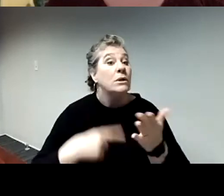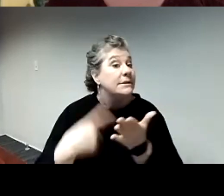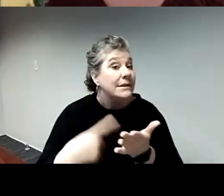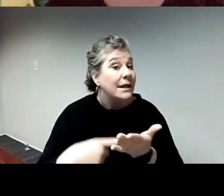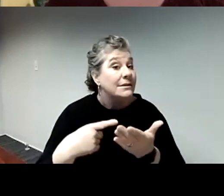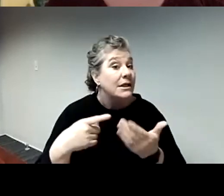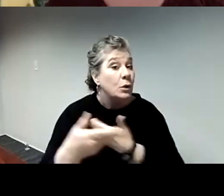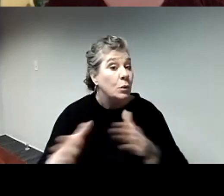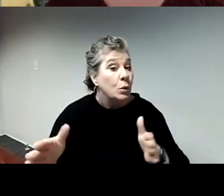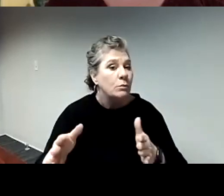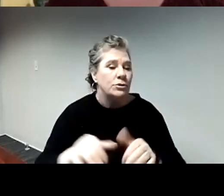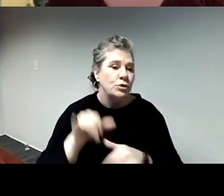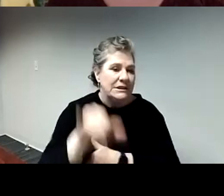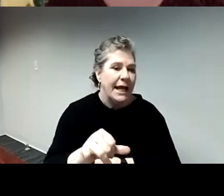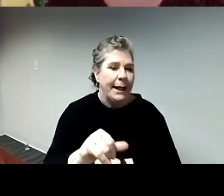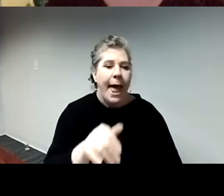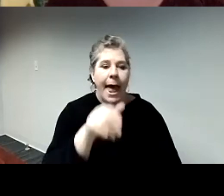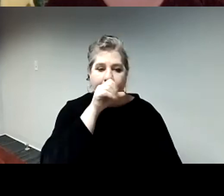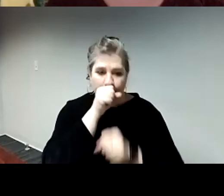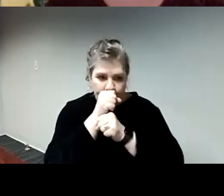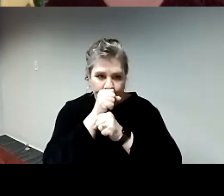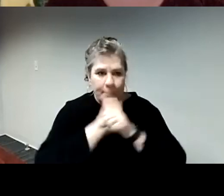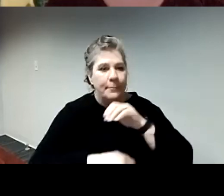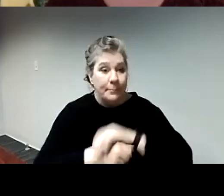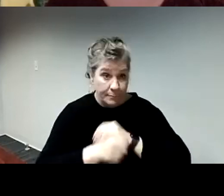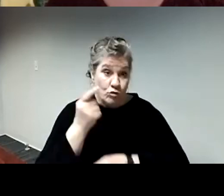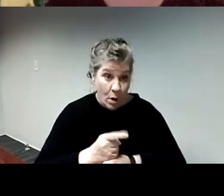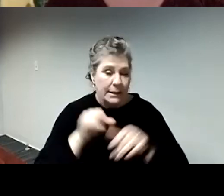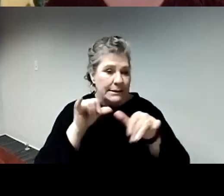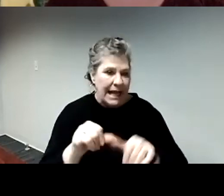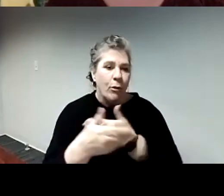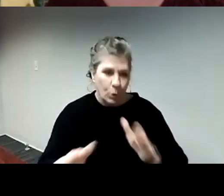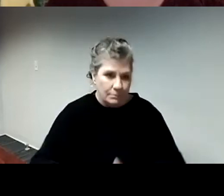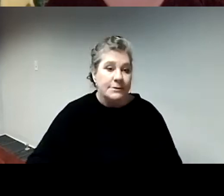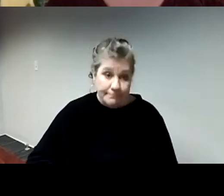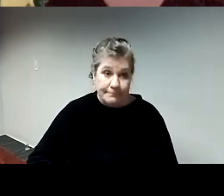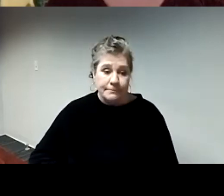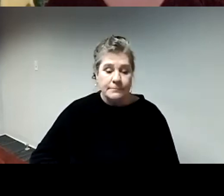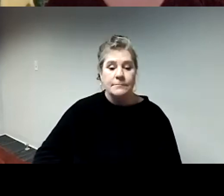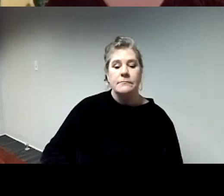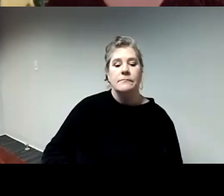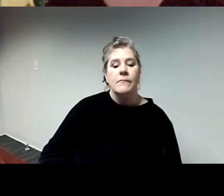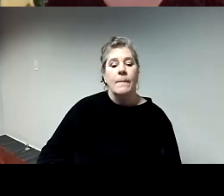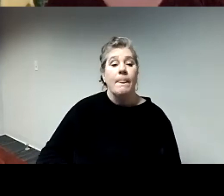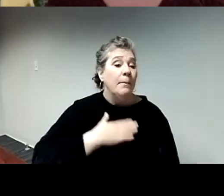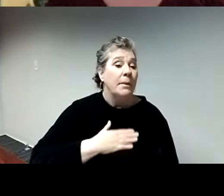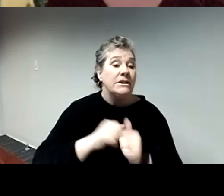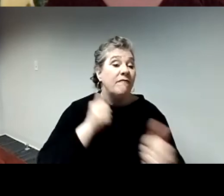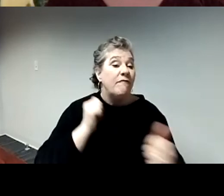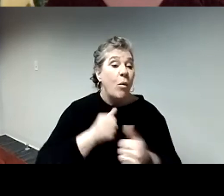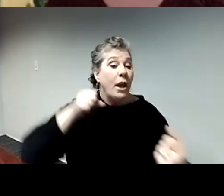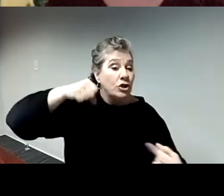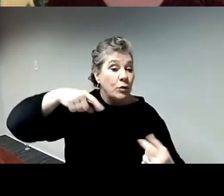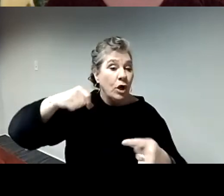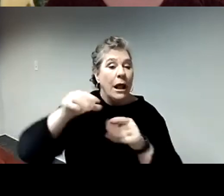room sessions should stay confidential and stay in those breakout room sessions. And please avoid triggering